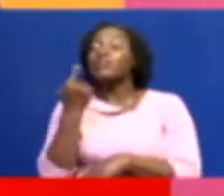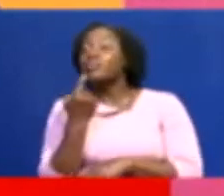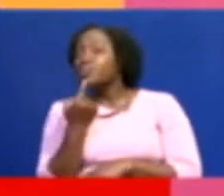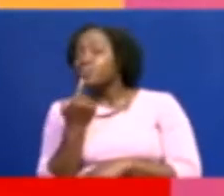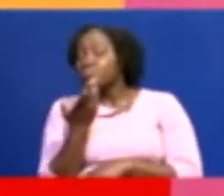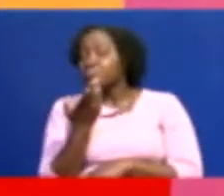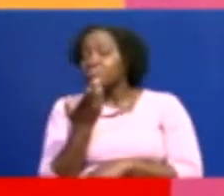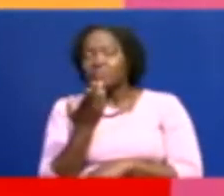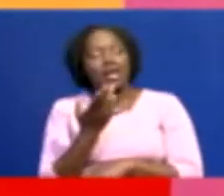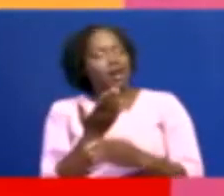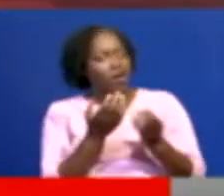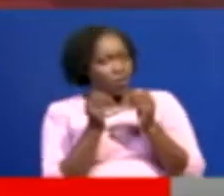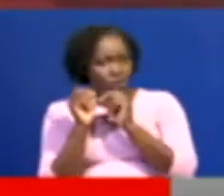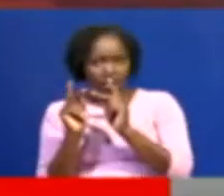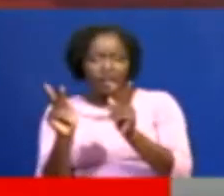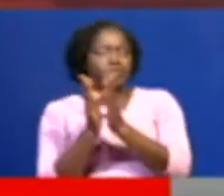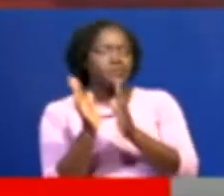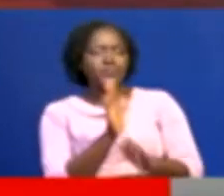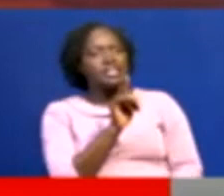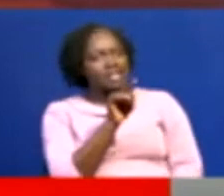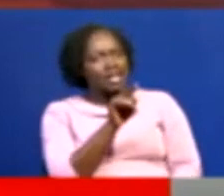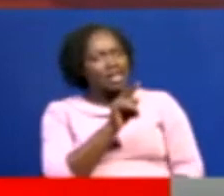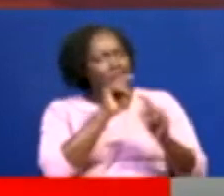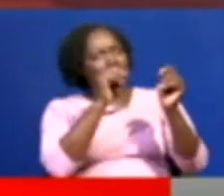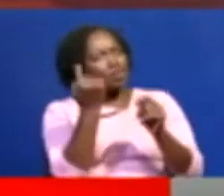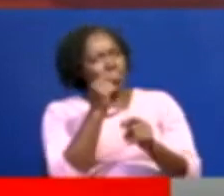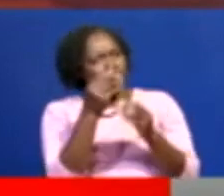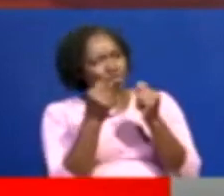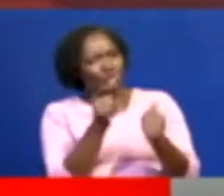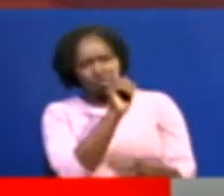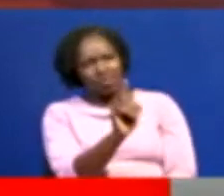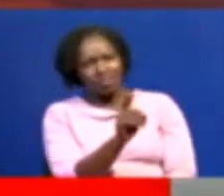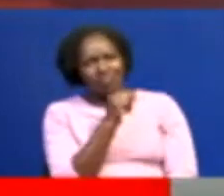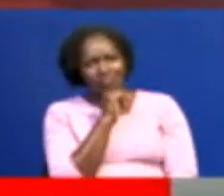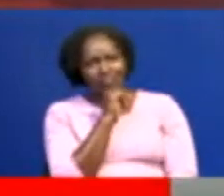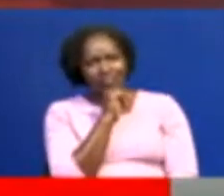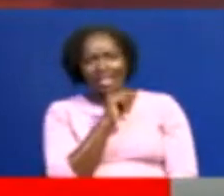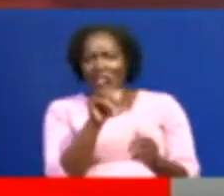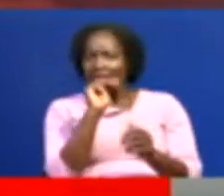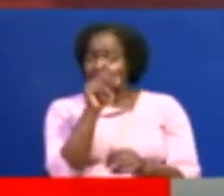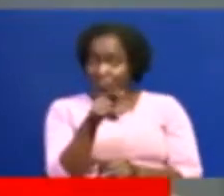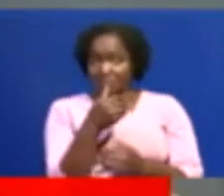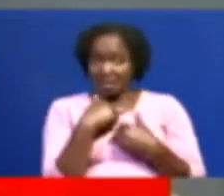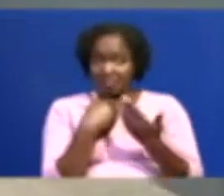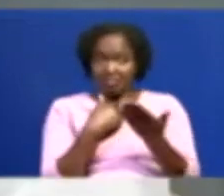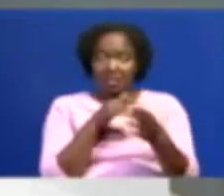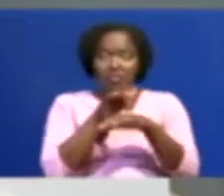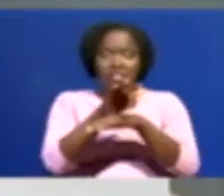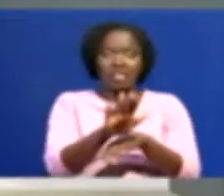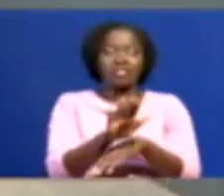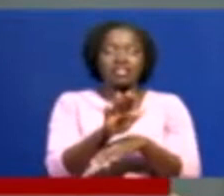Maybe let me come to you, Mheshimiwa. Yes. Is picketing the only solution? I mean, we have legislators like you who have been sent there